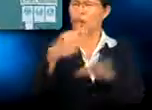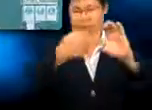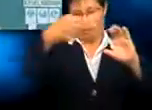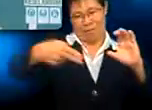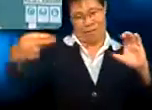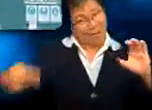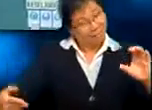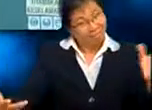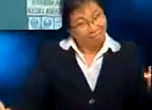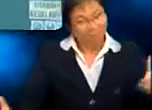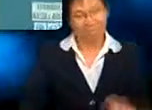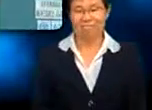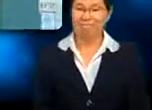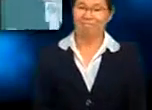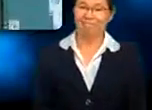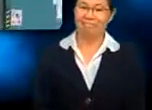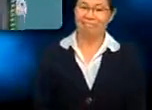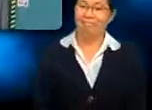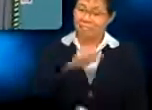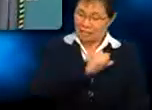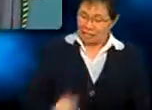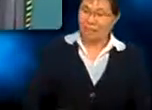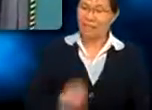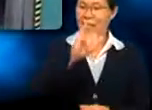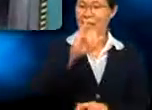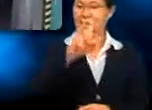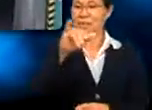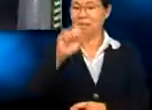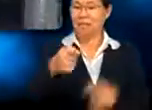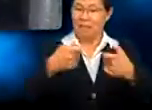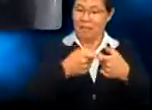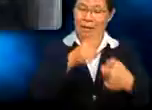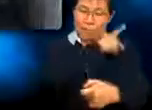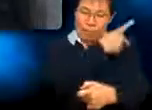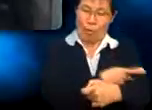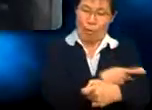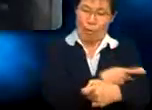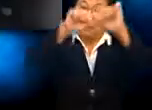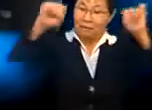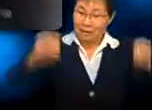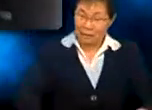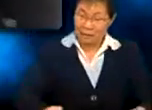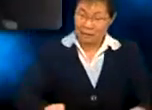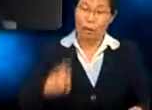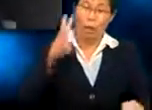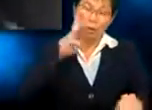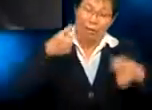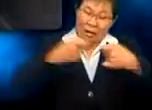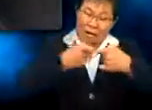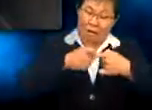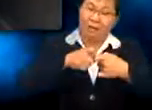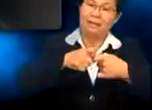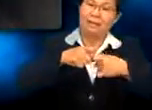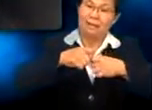Cameron Highlands. The Sultan Idris Electric Power Station's hydroelectric generators